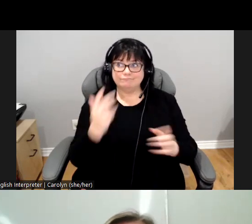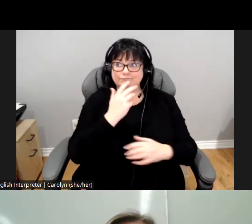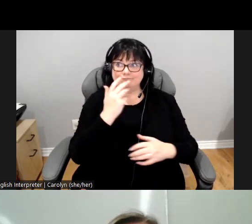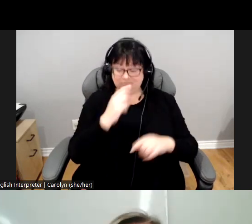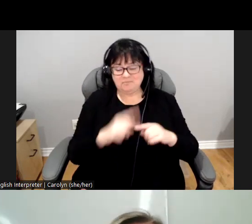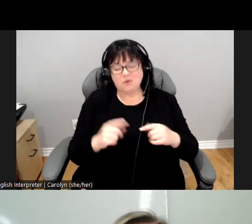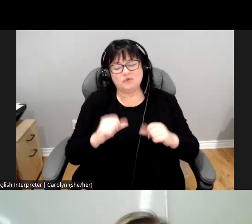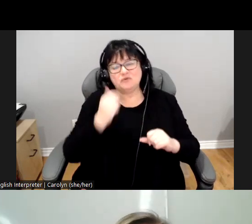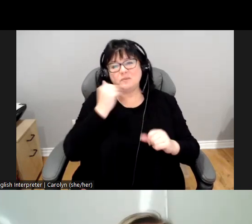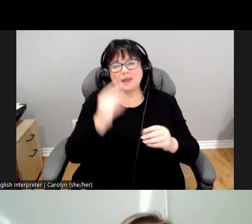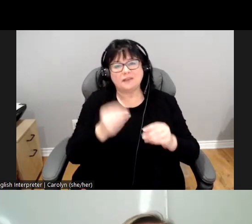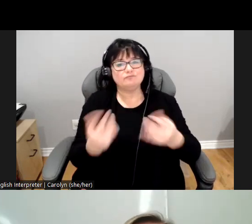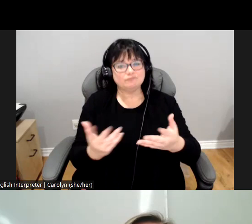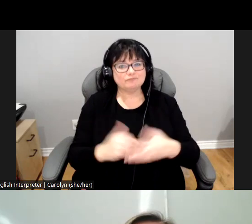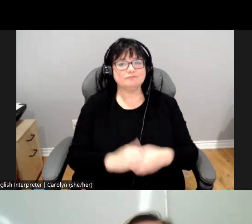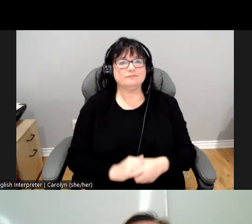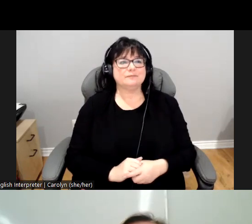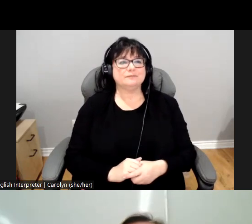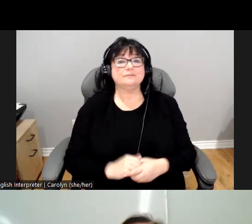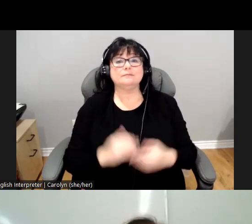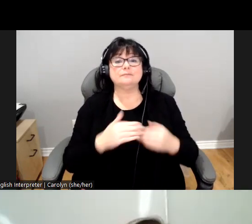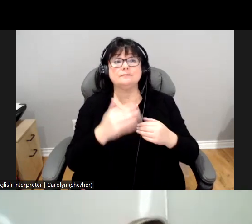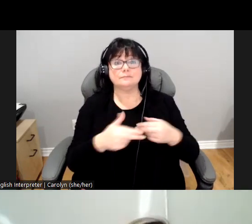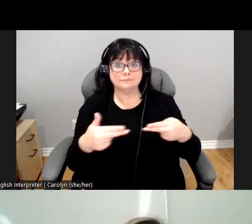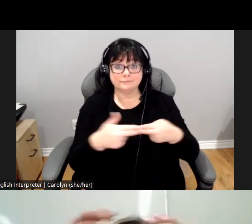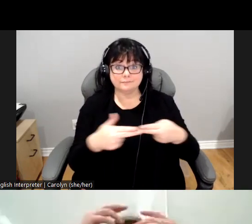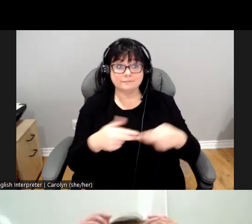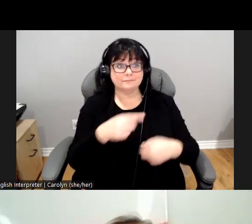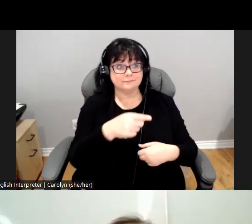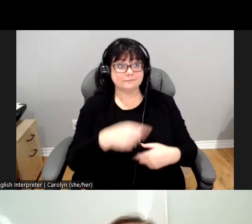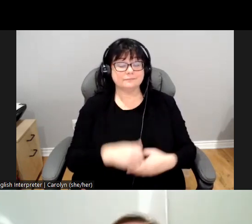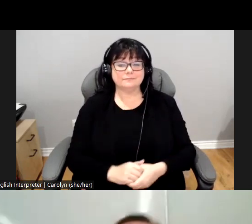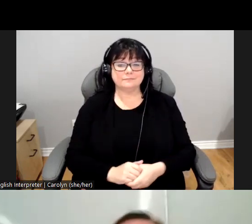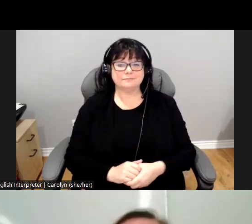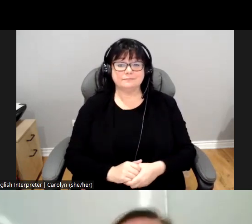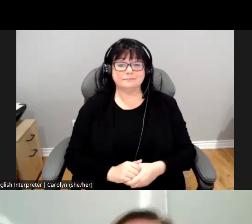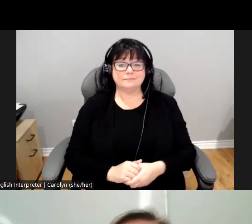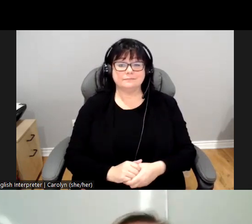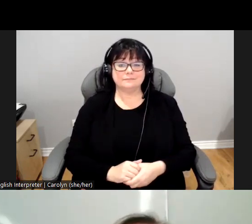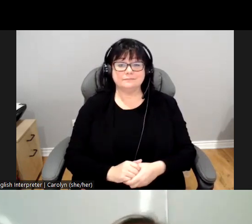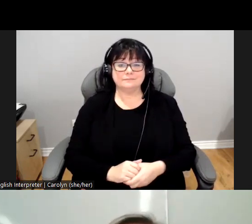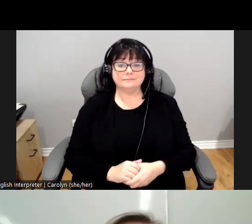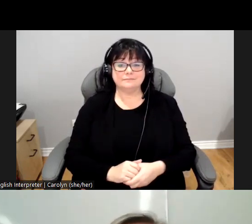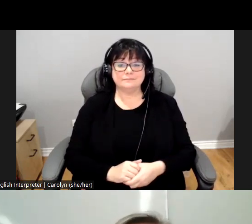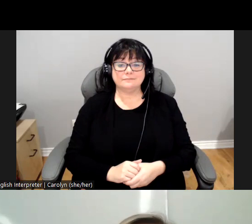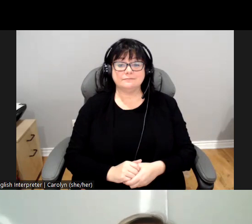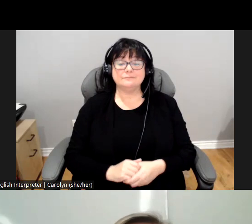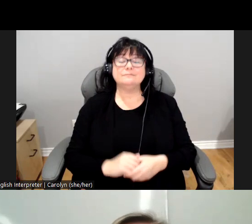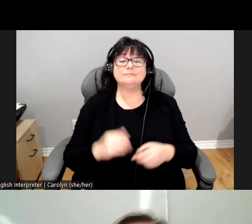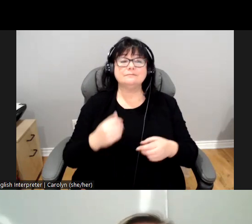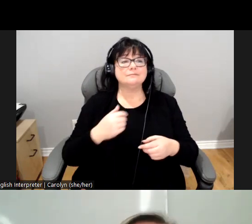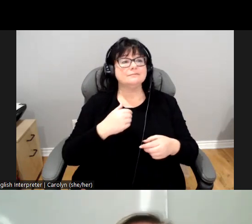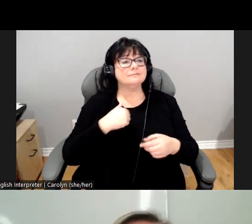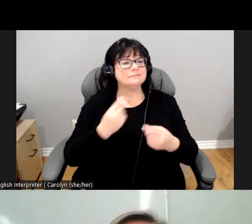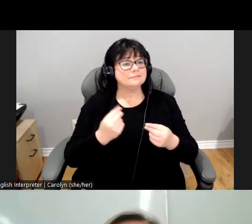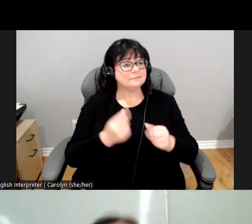slide, please, Jane. So I'm just going through some of the questions that Jane had asked, and I know